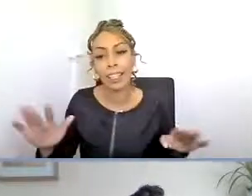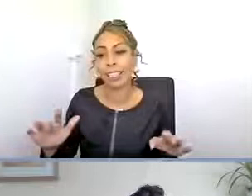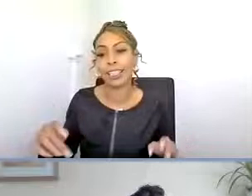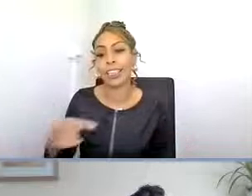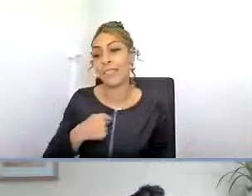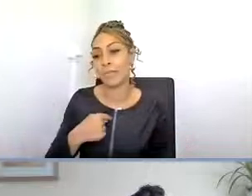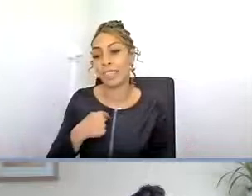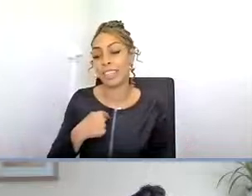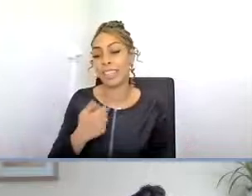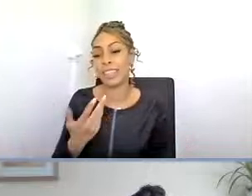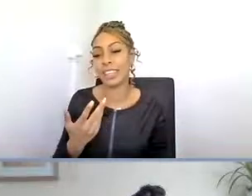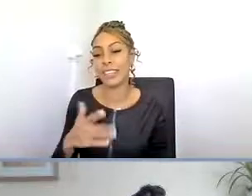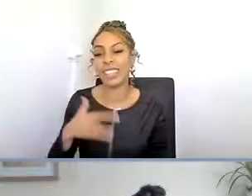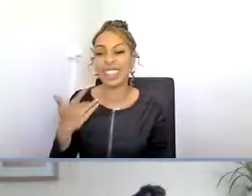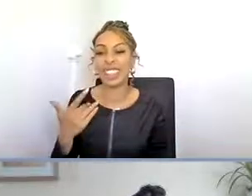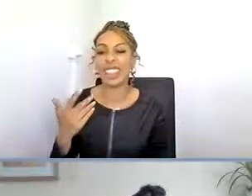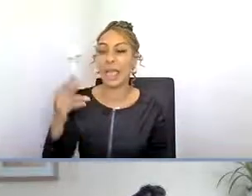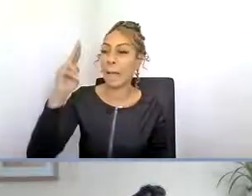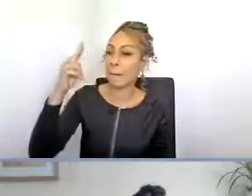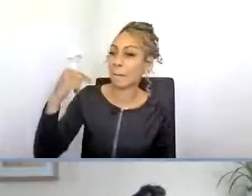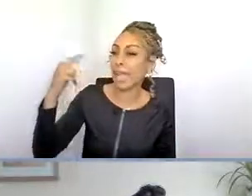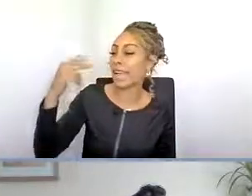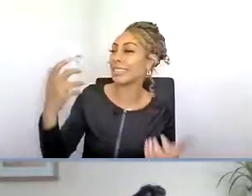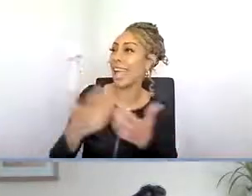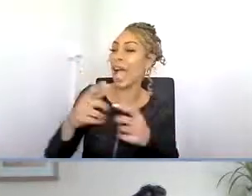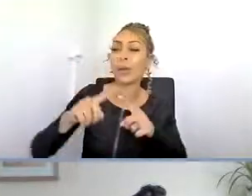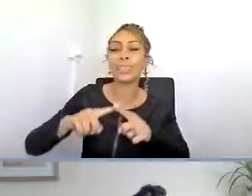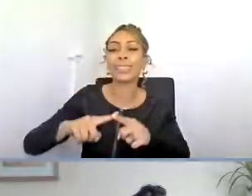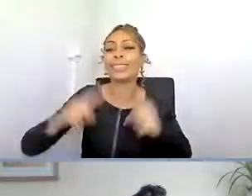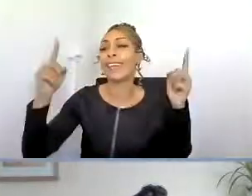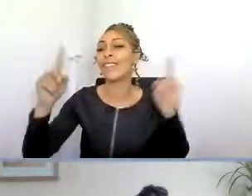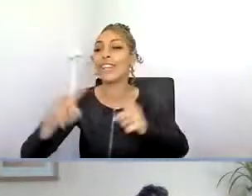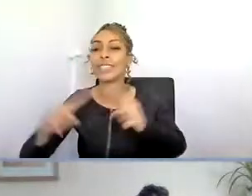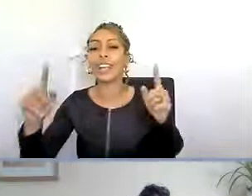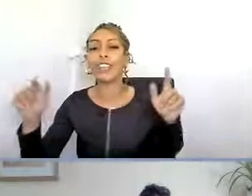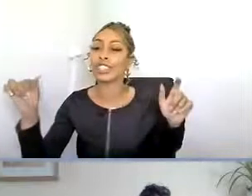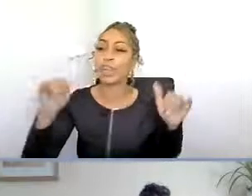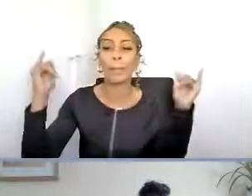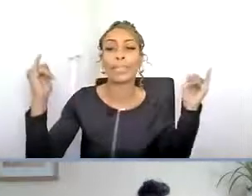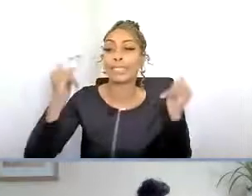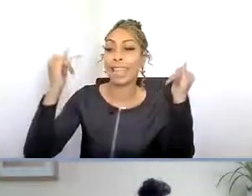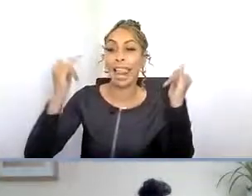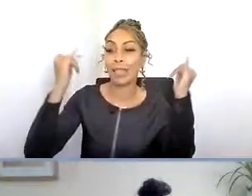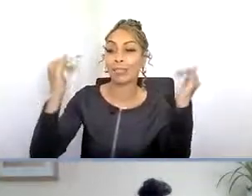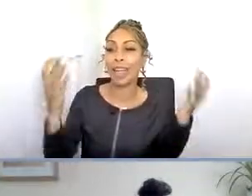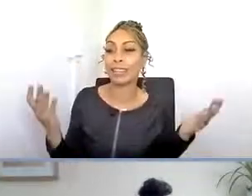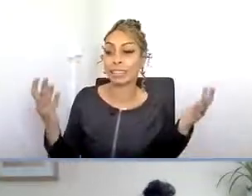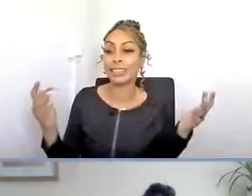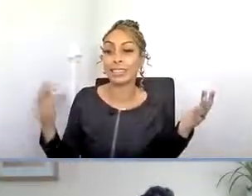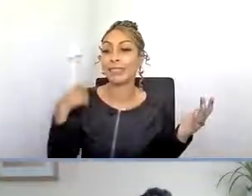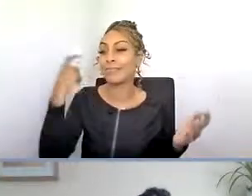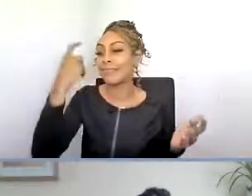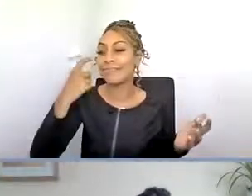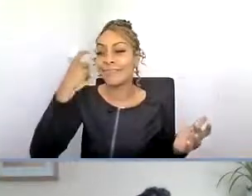me, certainly, it's a painting about how differences should be celebrated. And I think that it